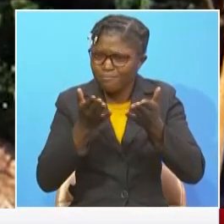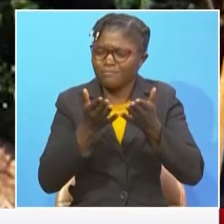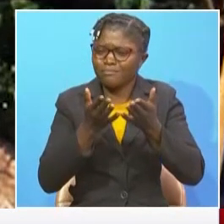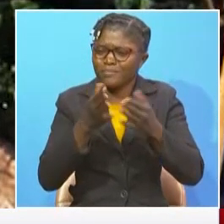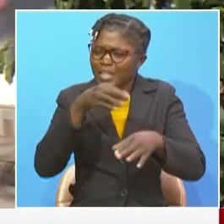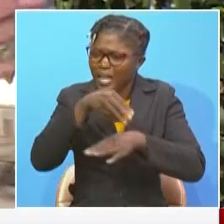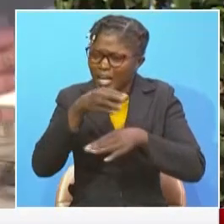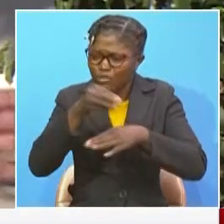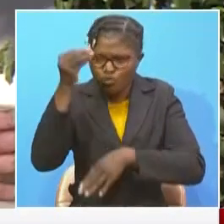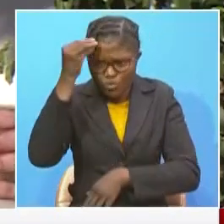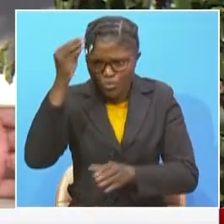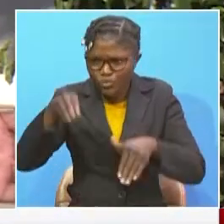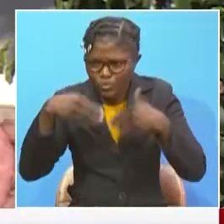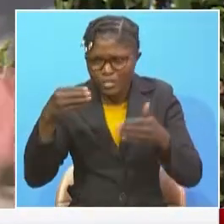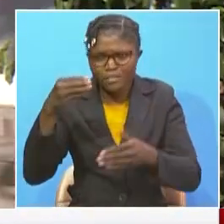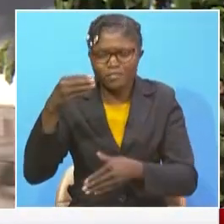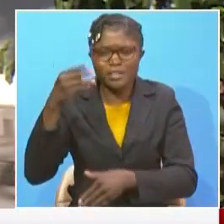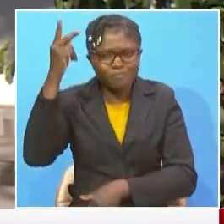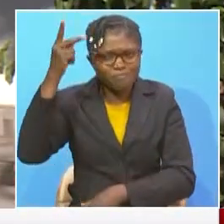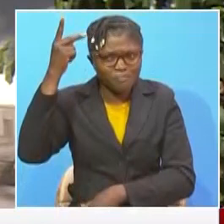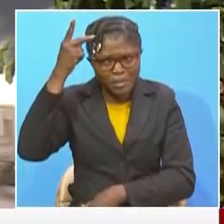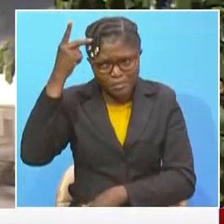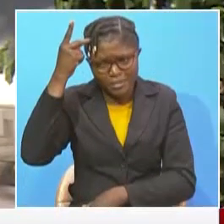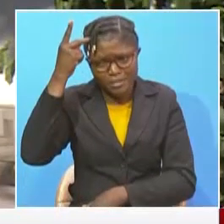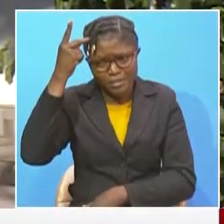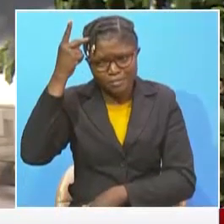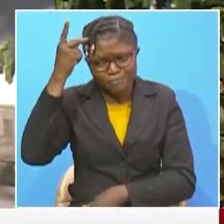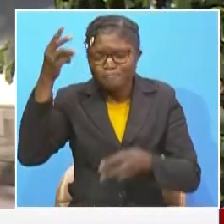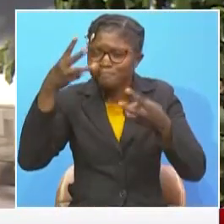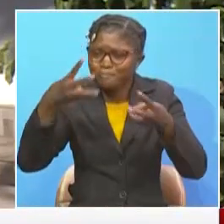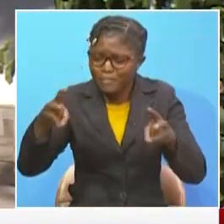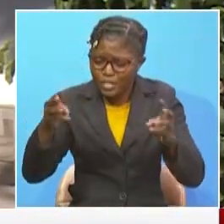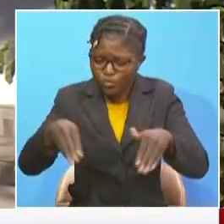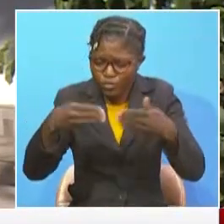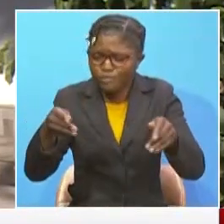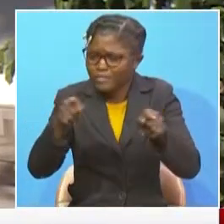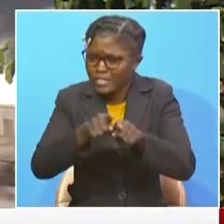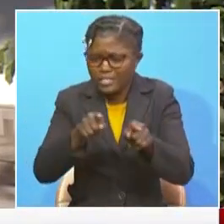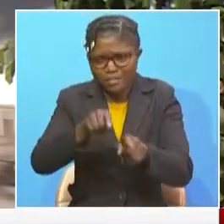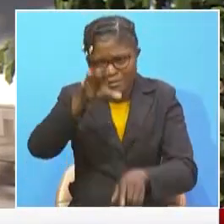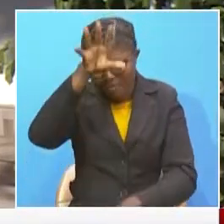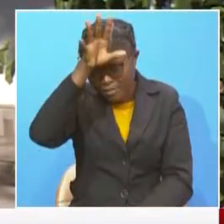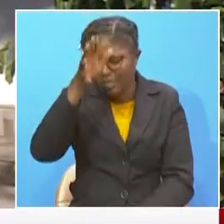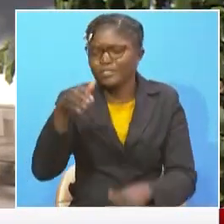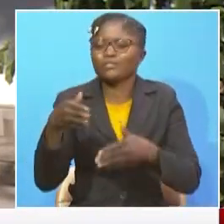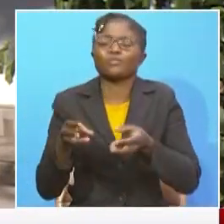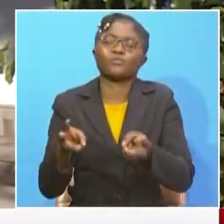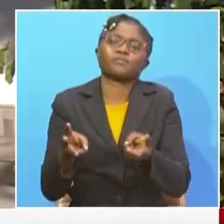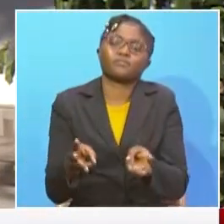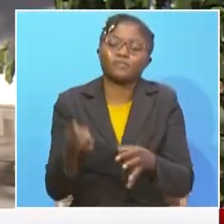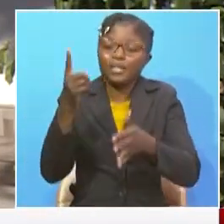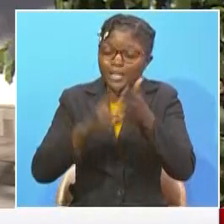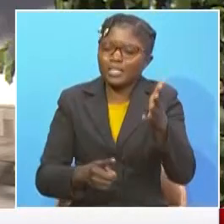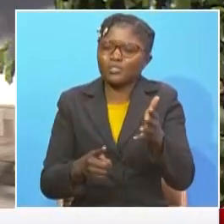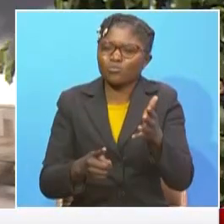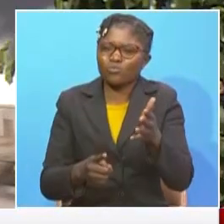to provide at the public markets on the mining side, they will now provide on the mining sites. That will